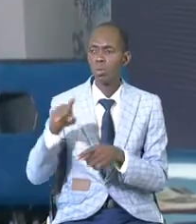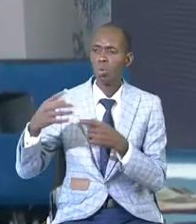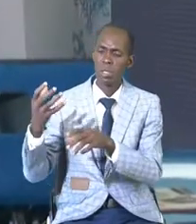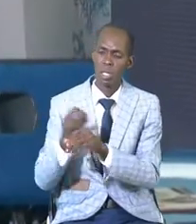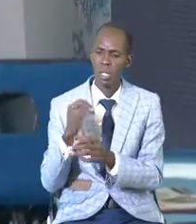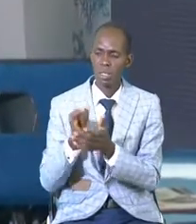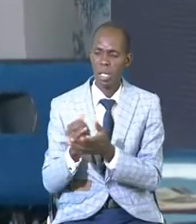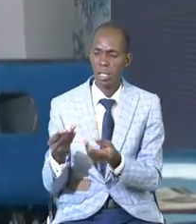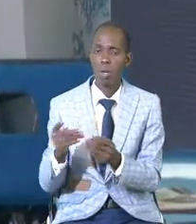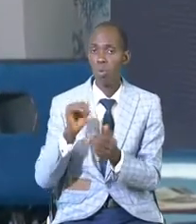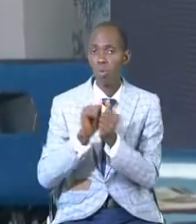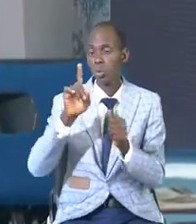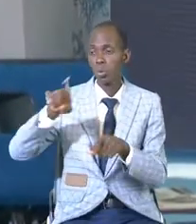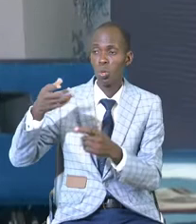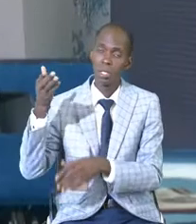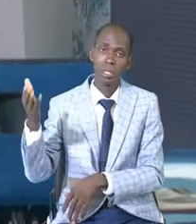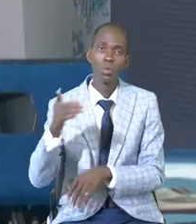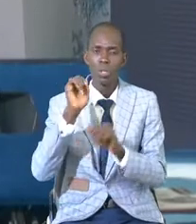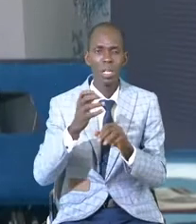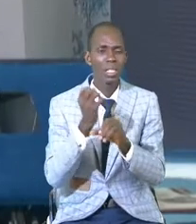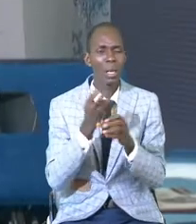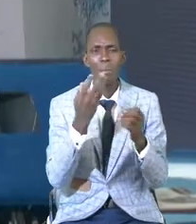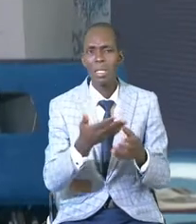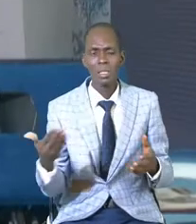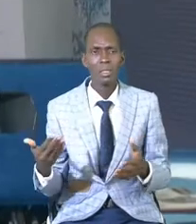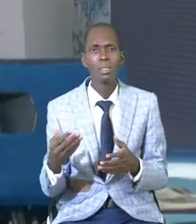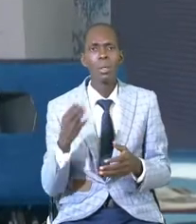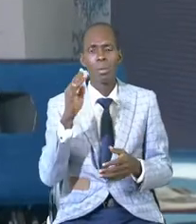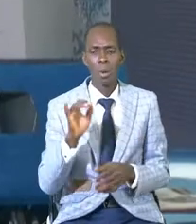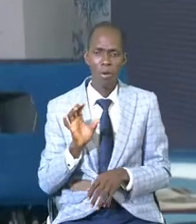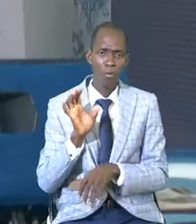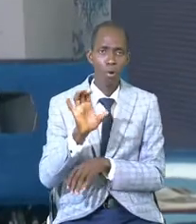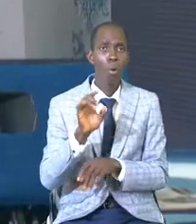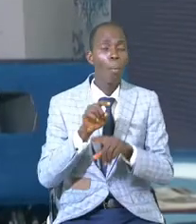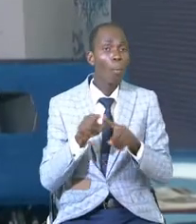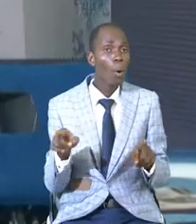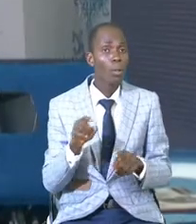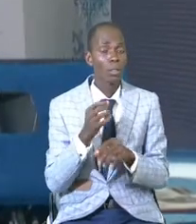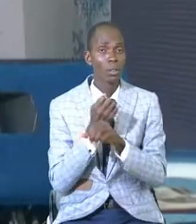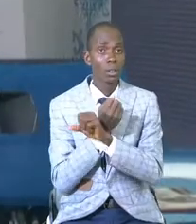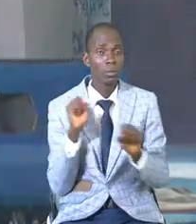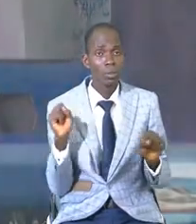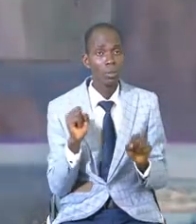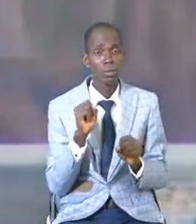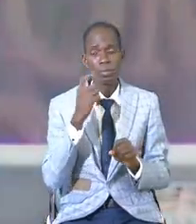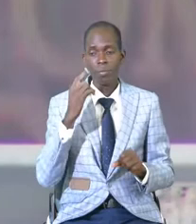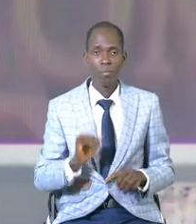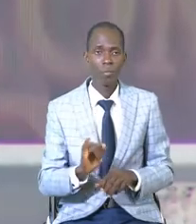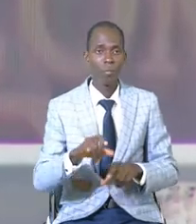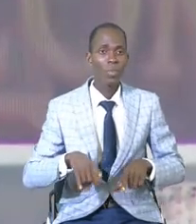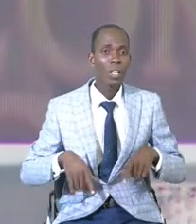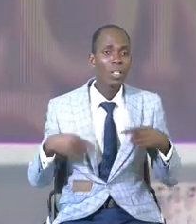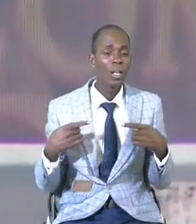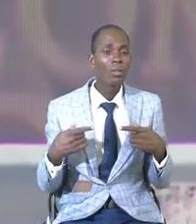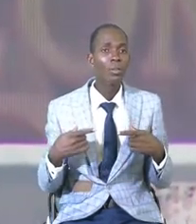getting there. You can get a lot of things by proxy, but salvation, eternal life, being born again,